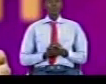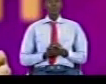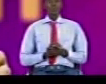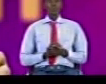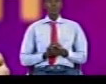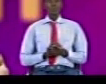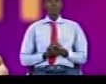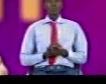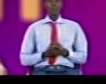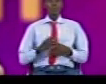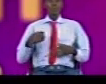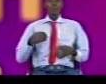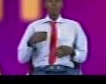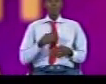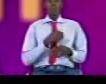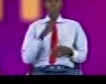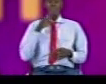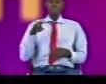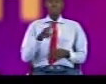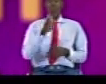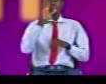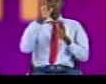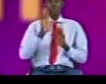We are pilgrims in this world.